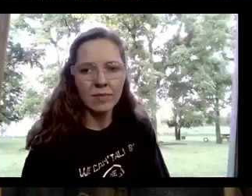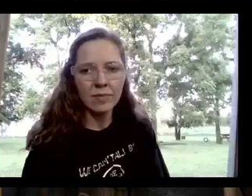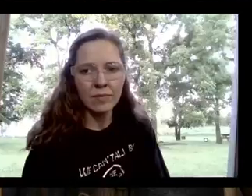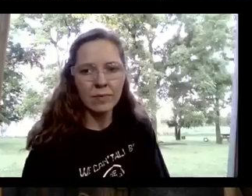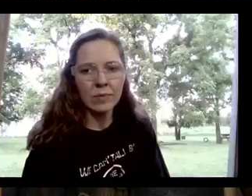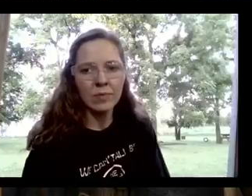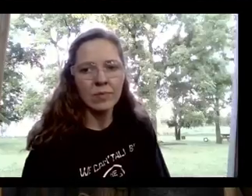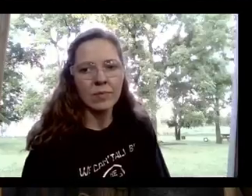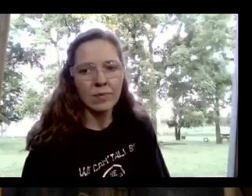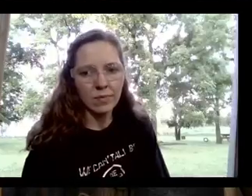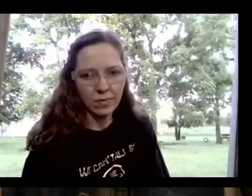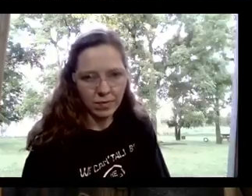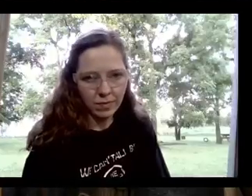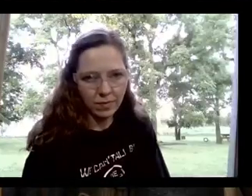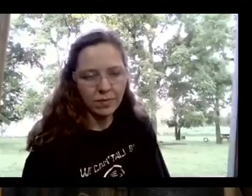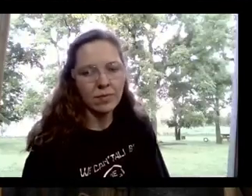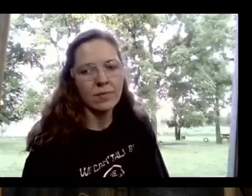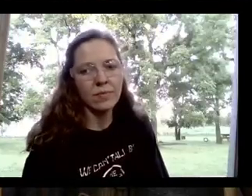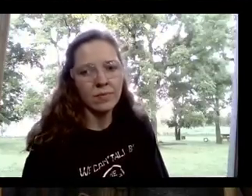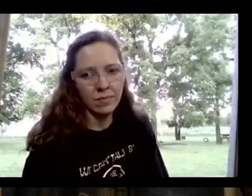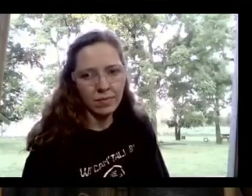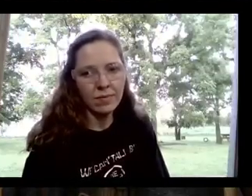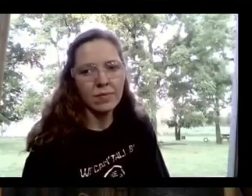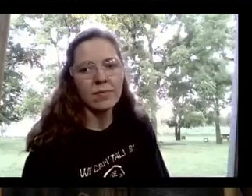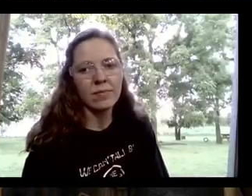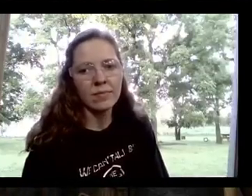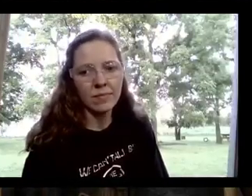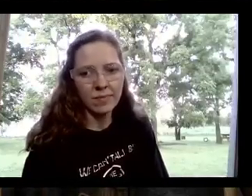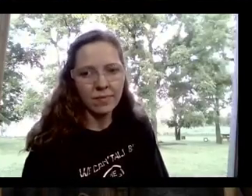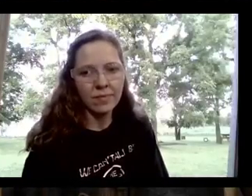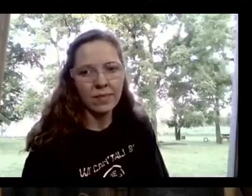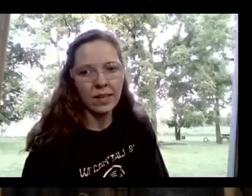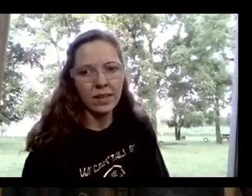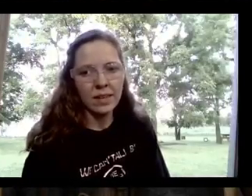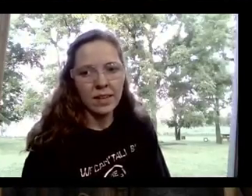tip of the hammer so I can thin out the toe of the scarf.